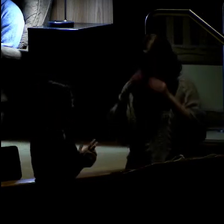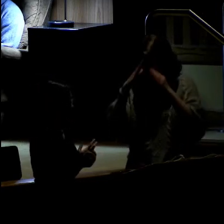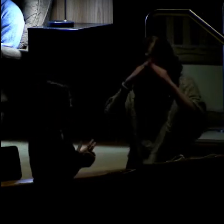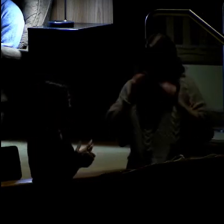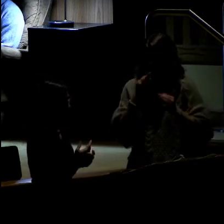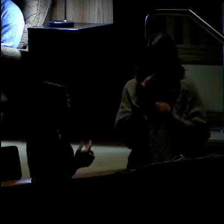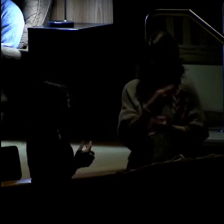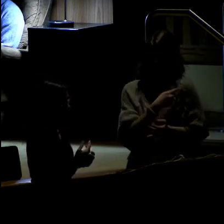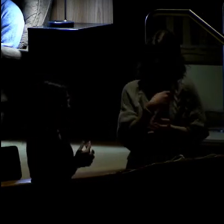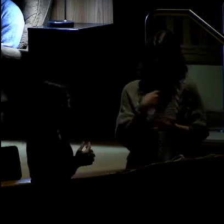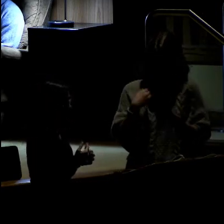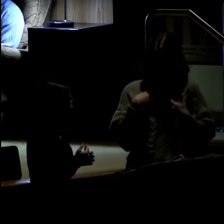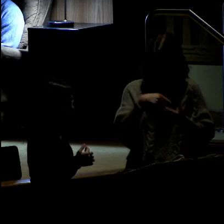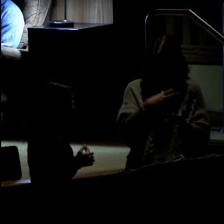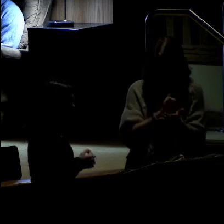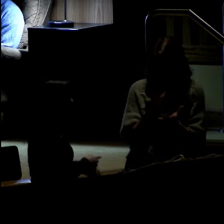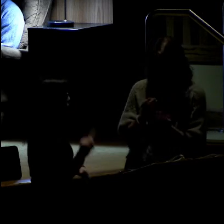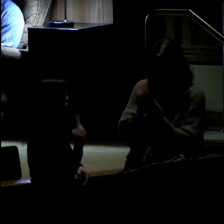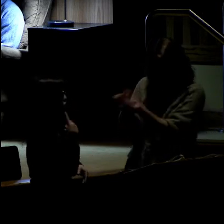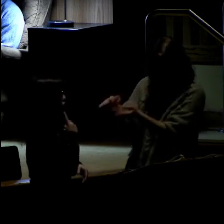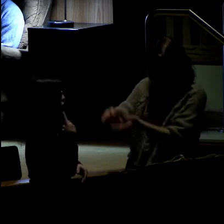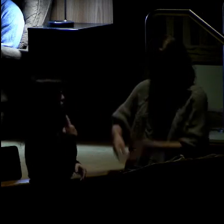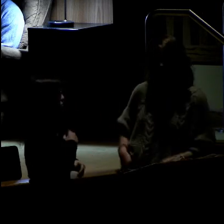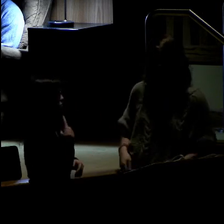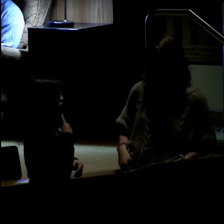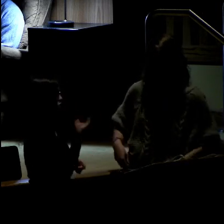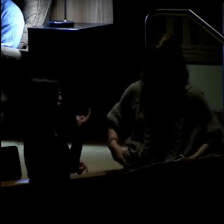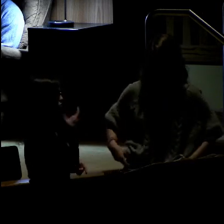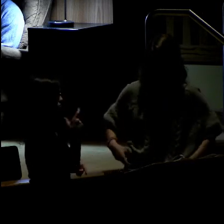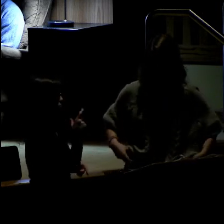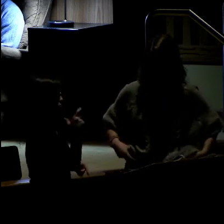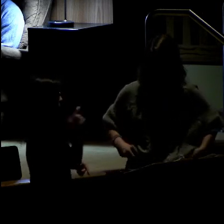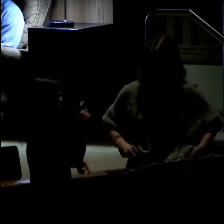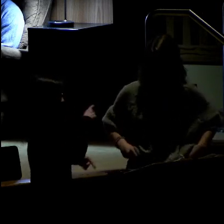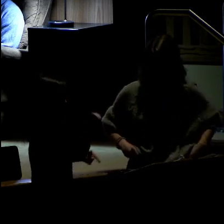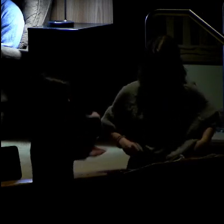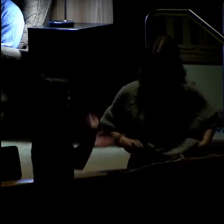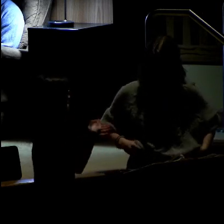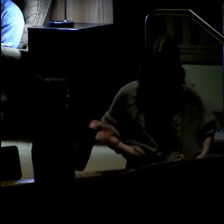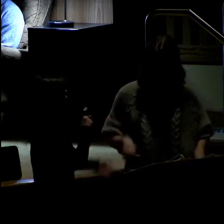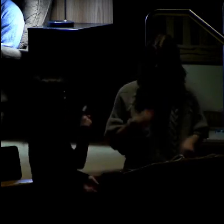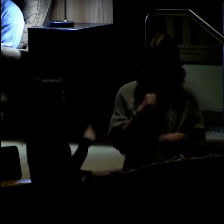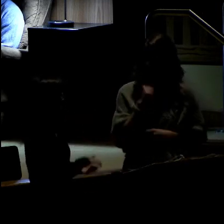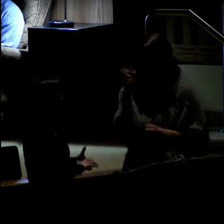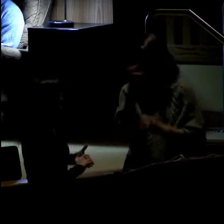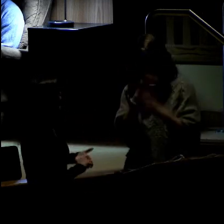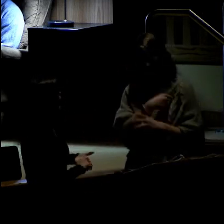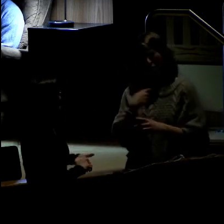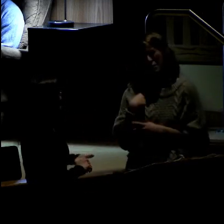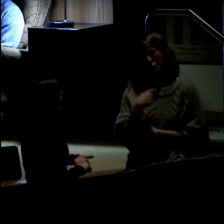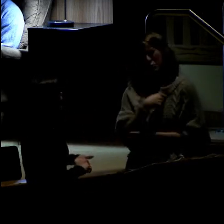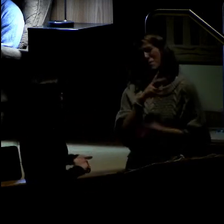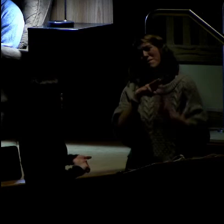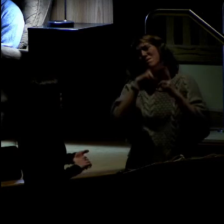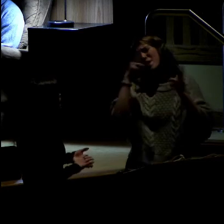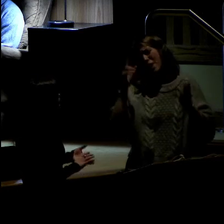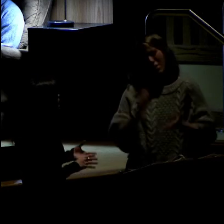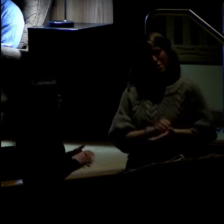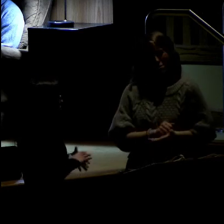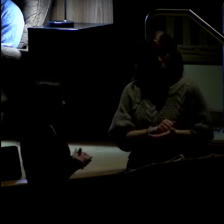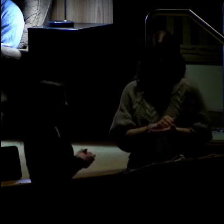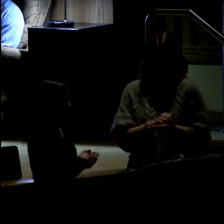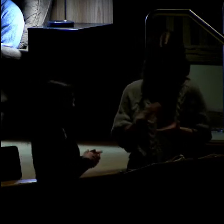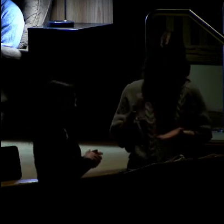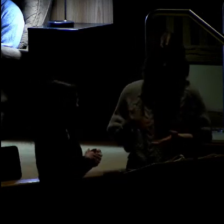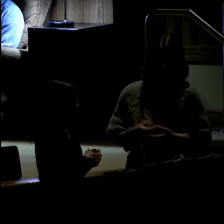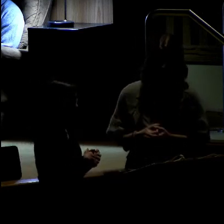with us this morning. Well, are you sure this isn't money that you need for your family? Mister, don't you worry about us. We're really, really rich, and there's lots more where that